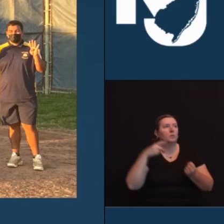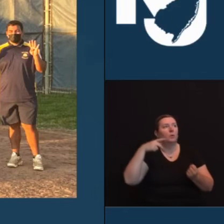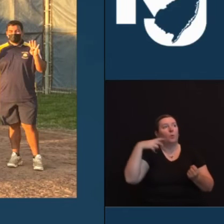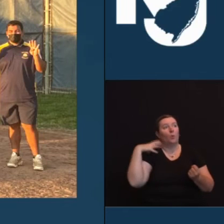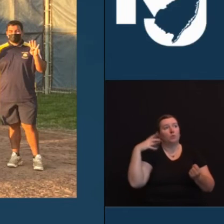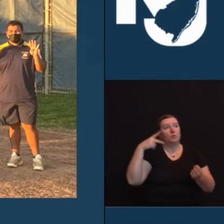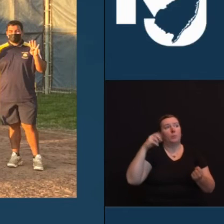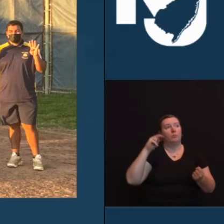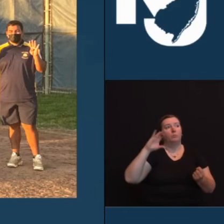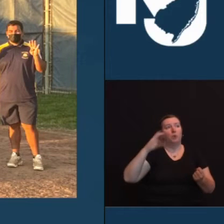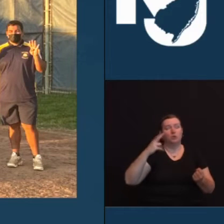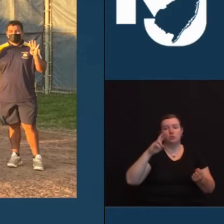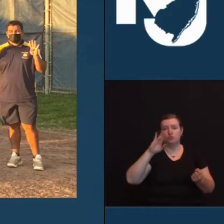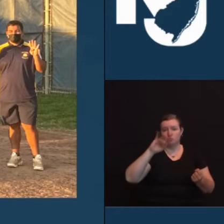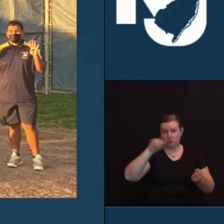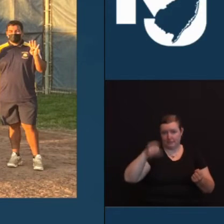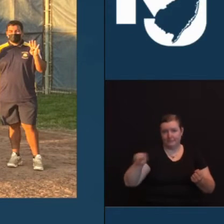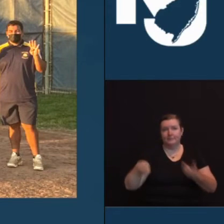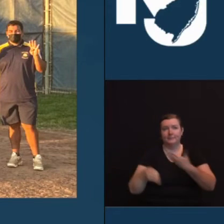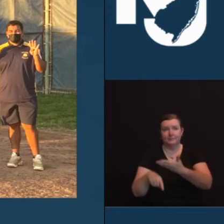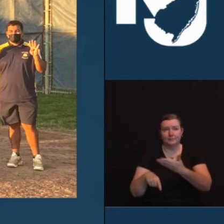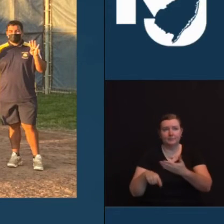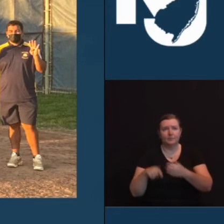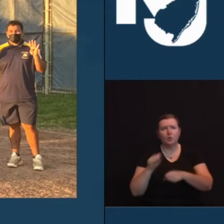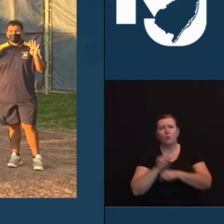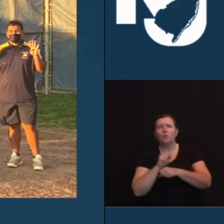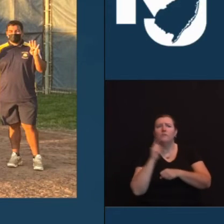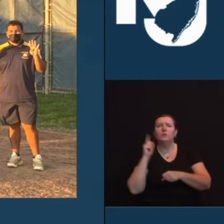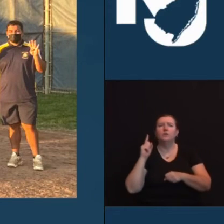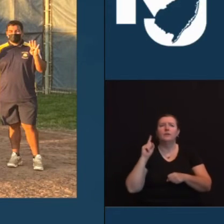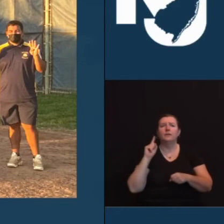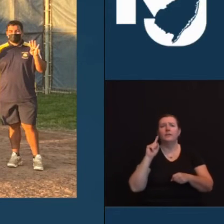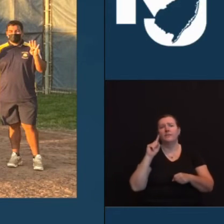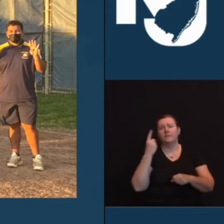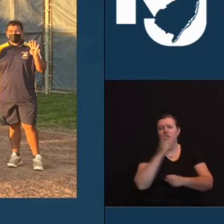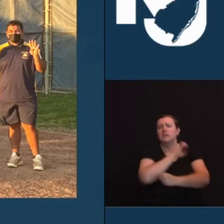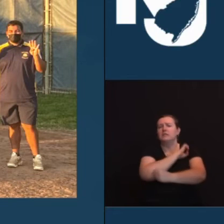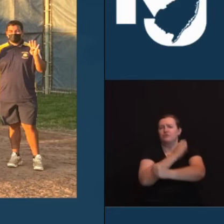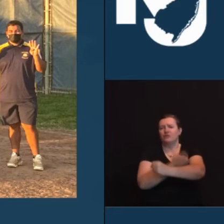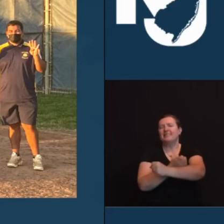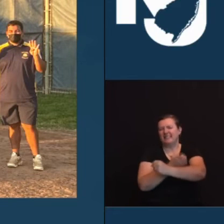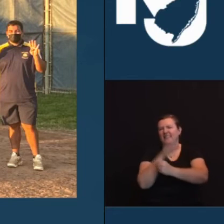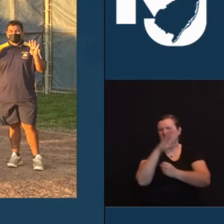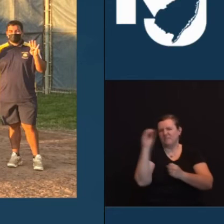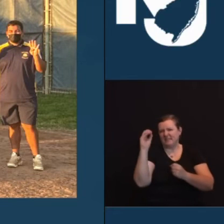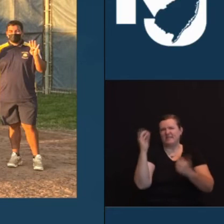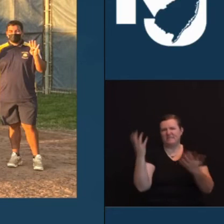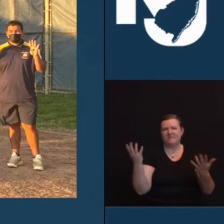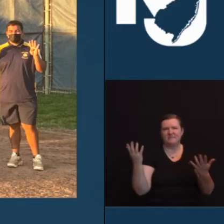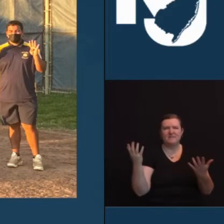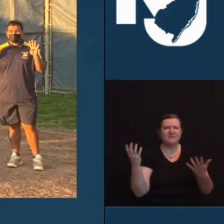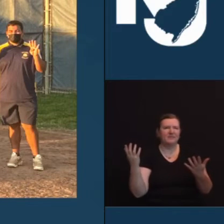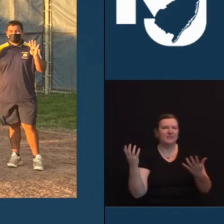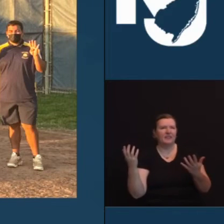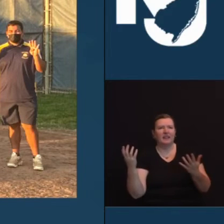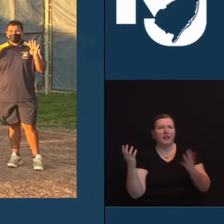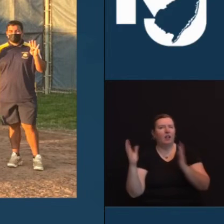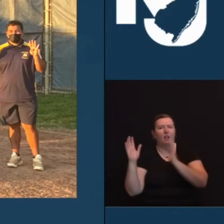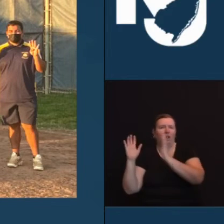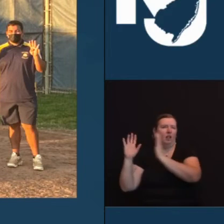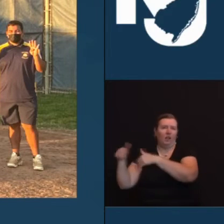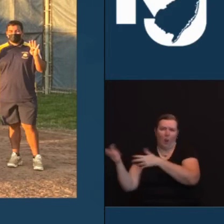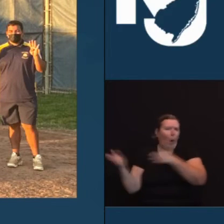First Energy, but it was on the battlefield where he created on the ball field, where he created his own